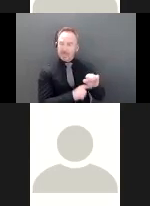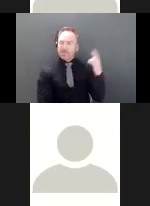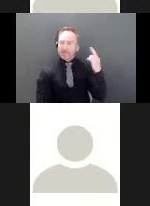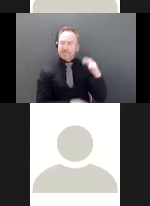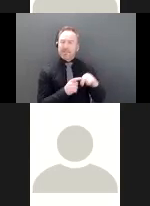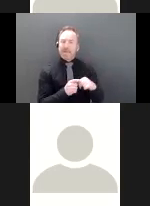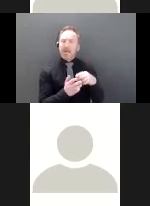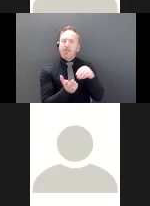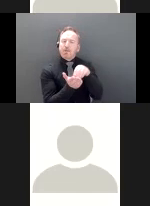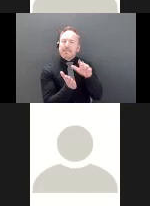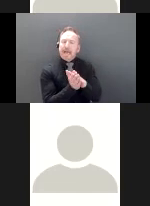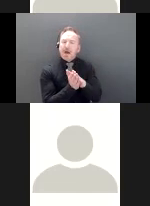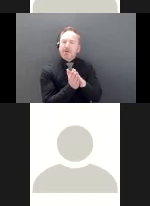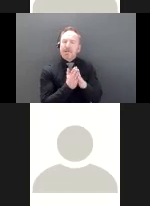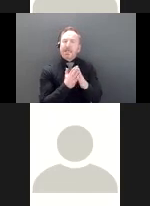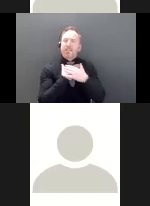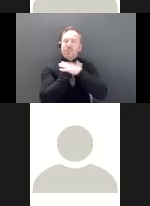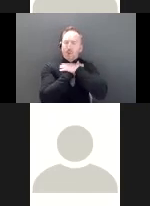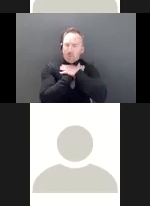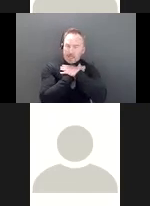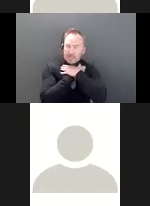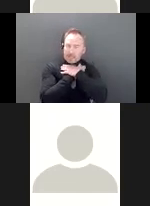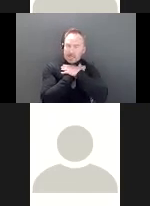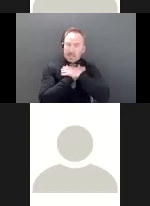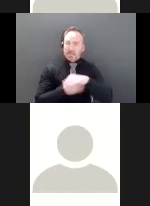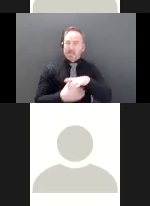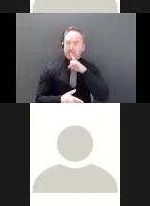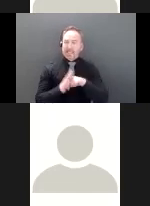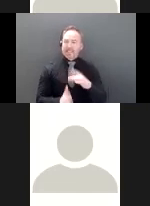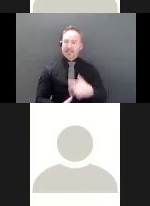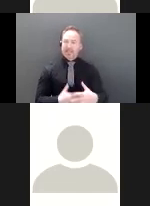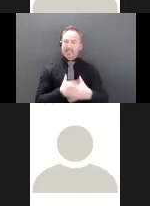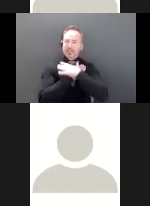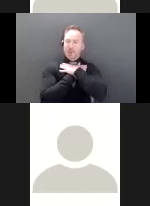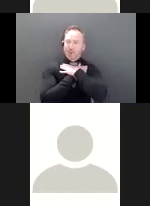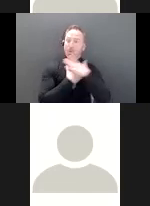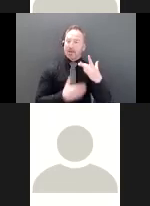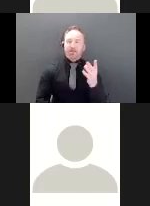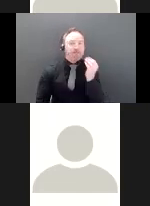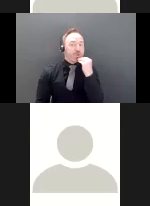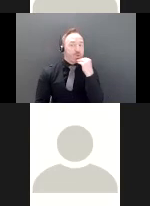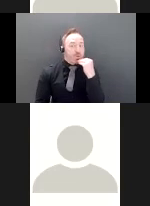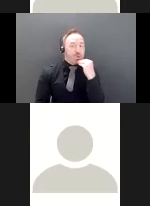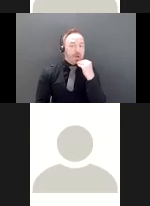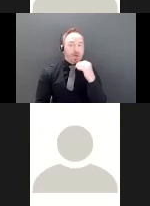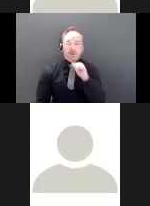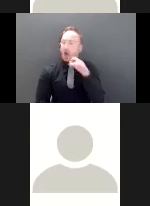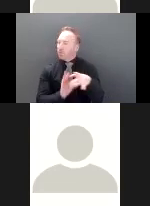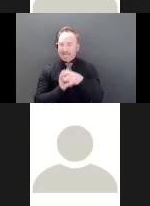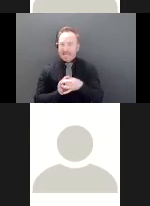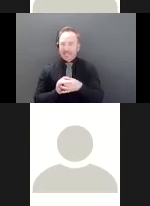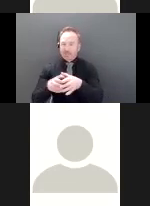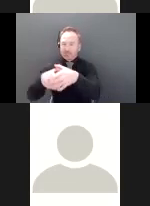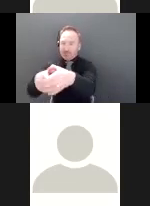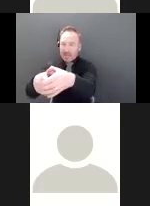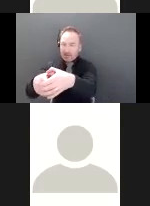choking on the danger assessment, even though you choke from food, it's not from an external like strangulation, is because